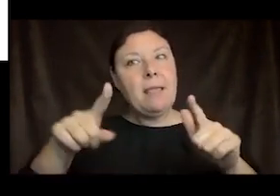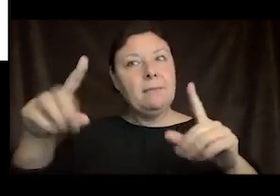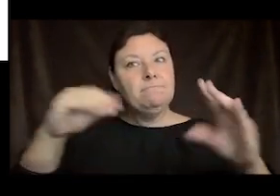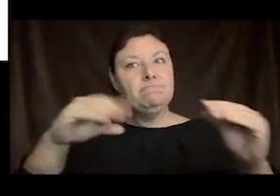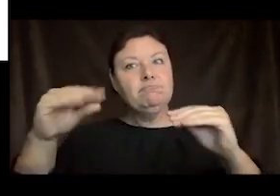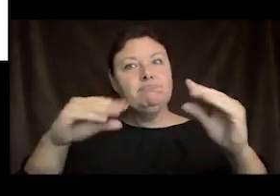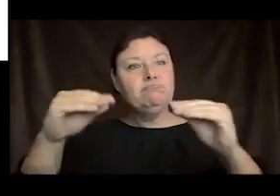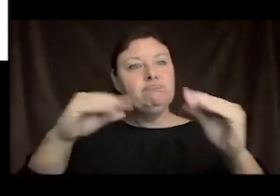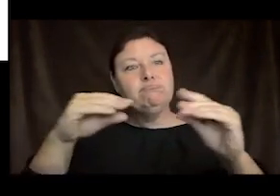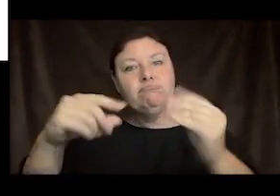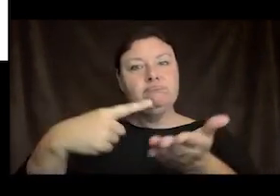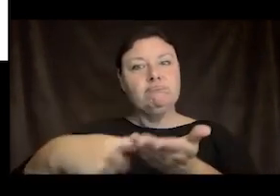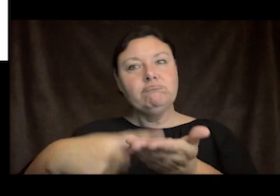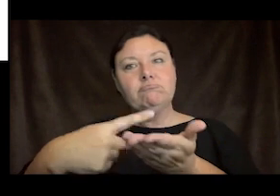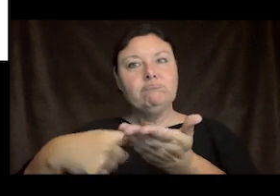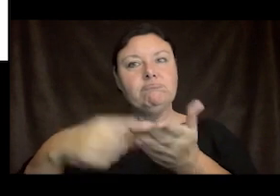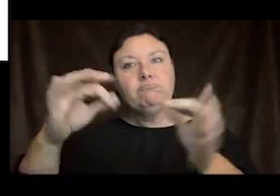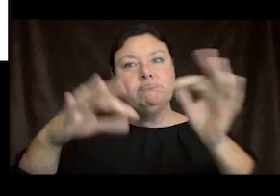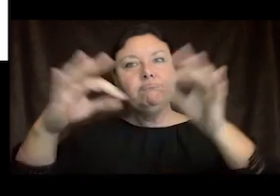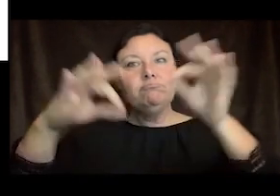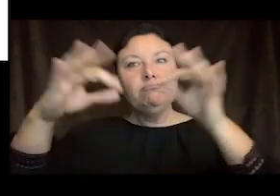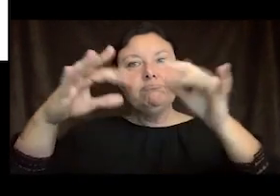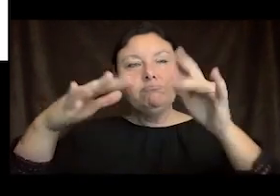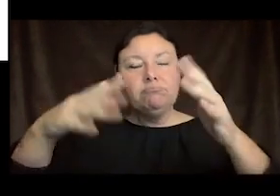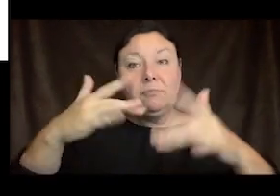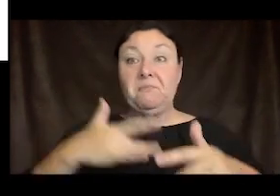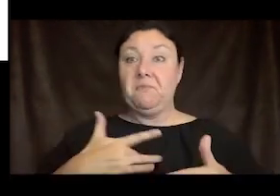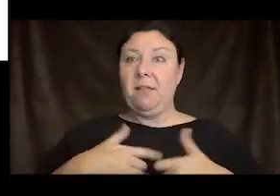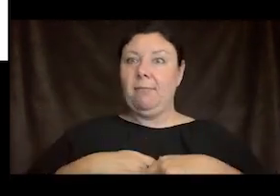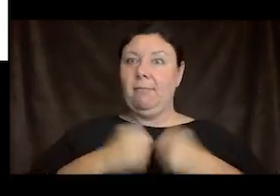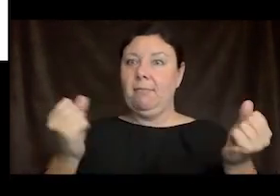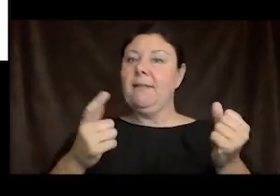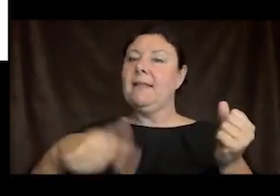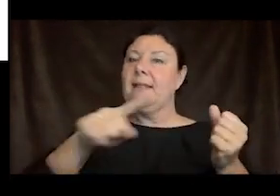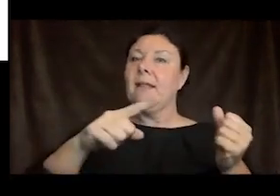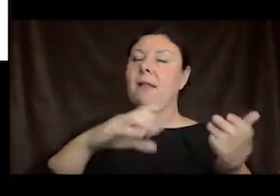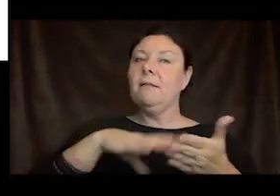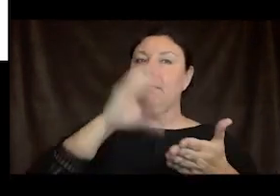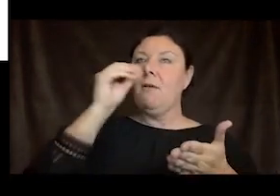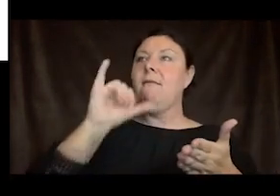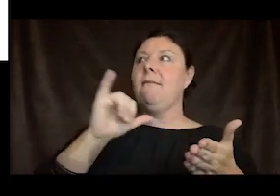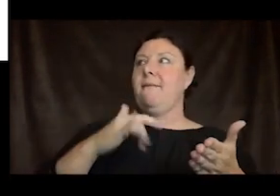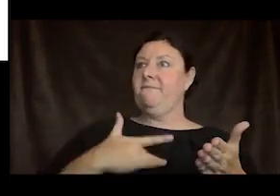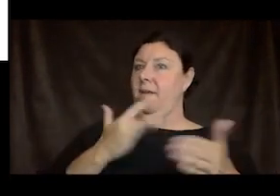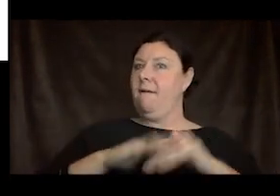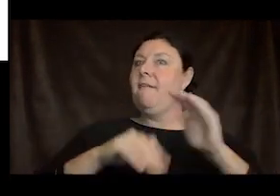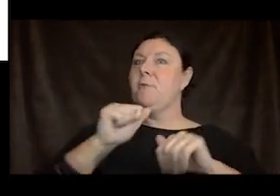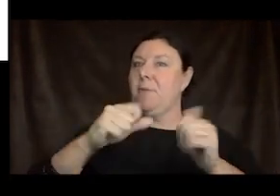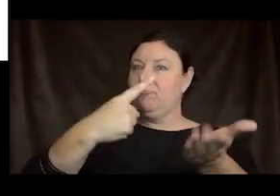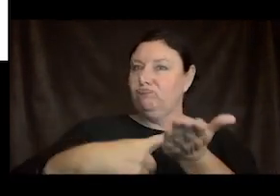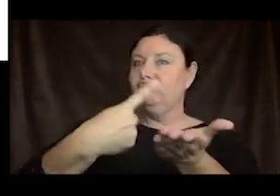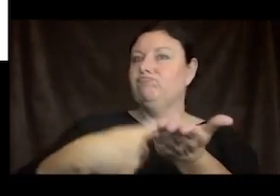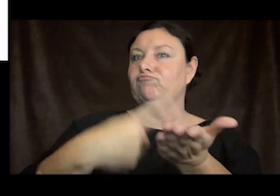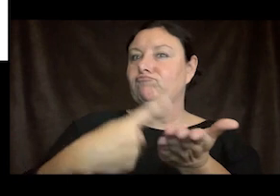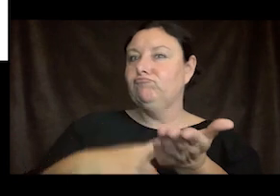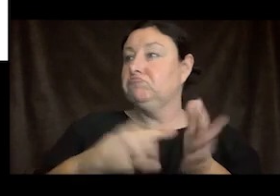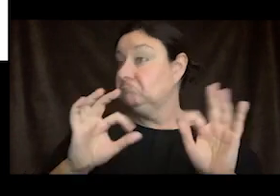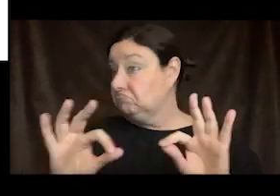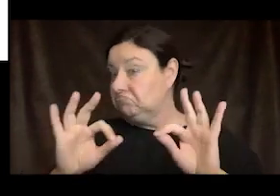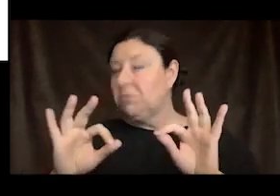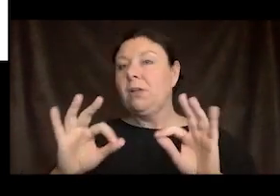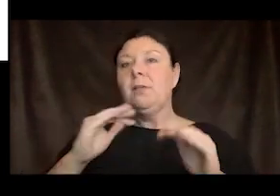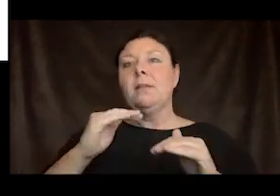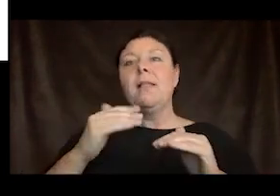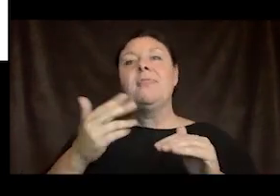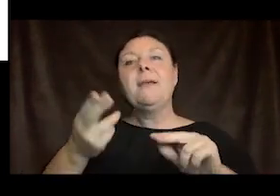in ways that would then, on top of the relationship, move you to more deeper activities. And once you're